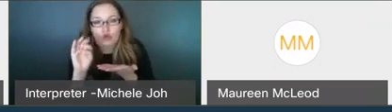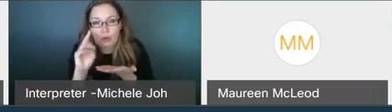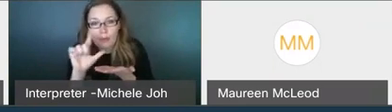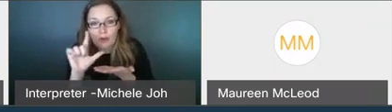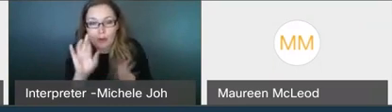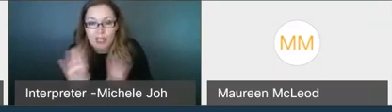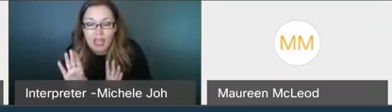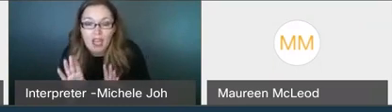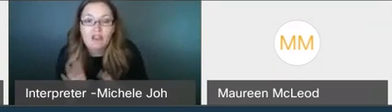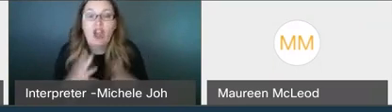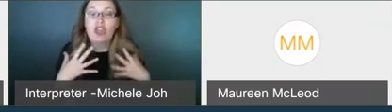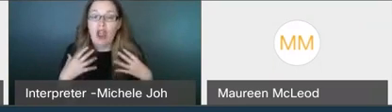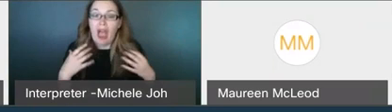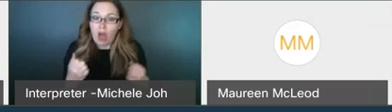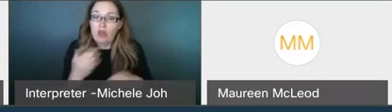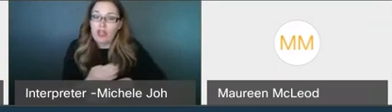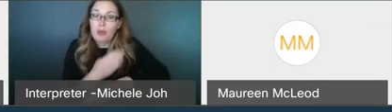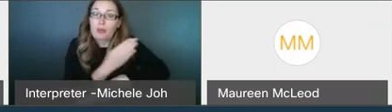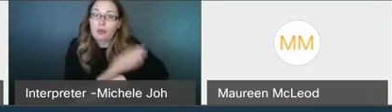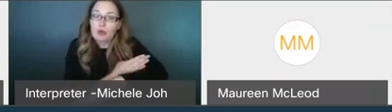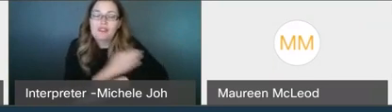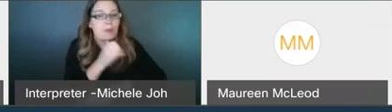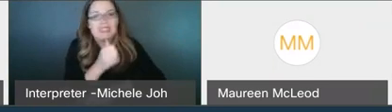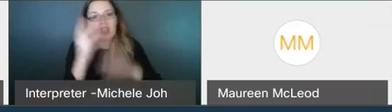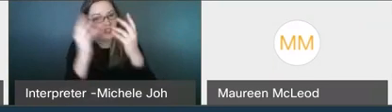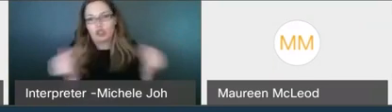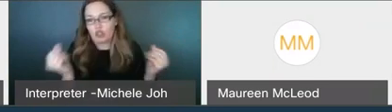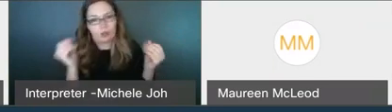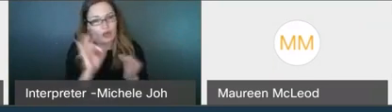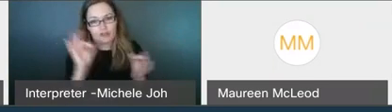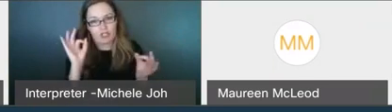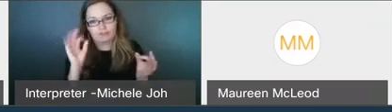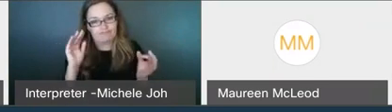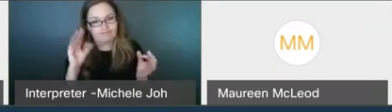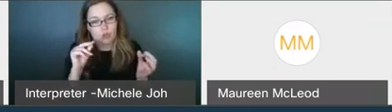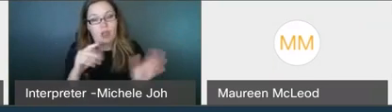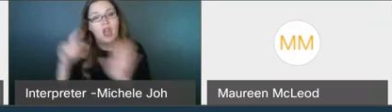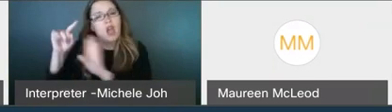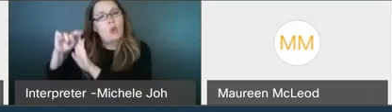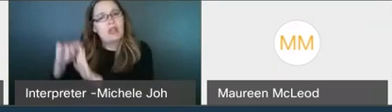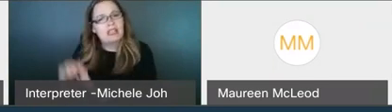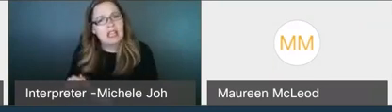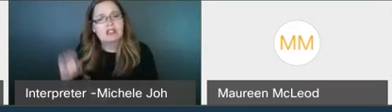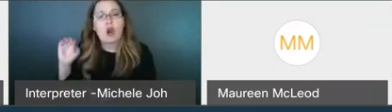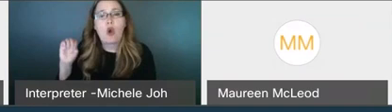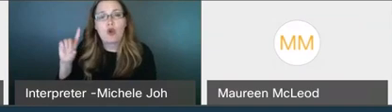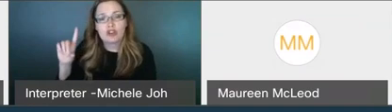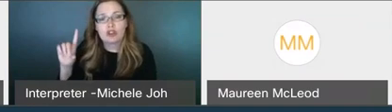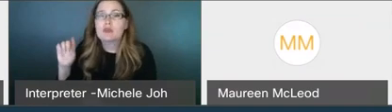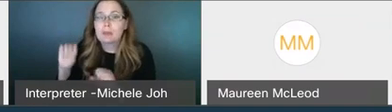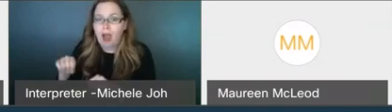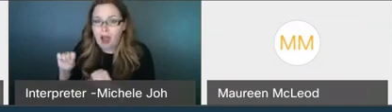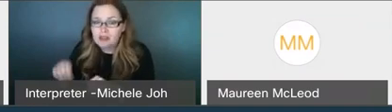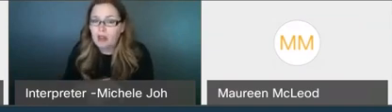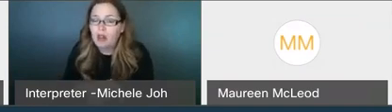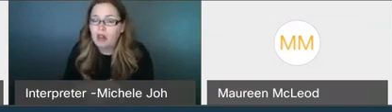in overall health, but it's hardly a cure-all. What are the downsides of methadone? Overdose is possible. Someone who is